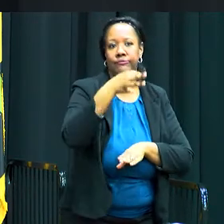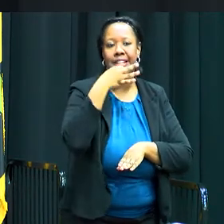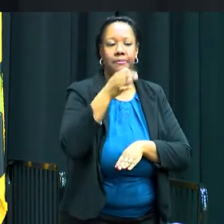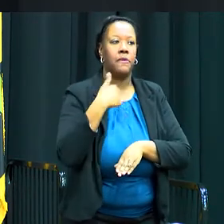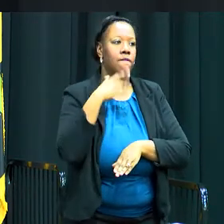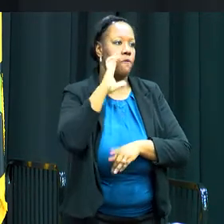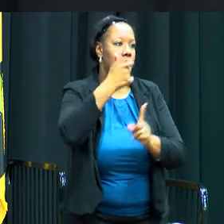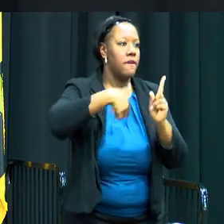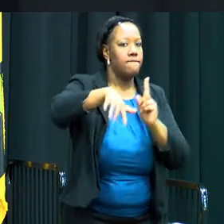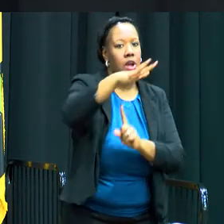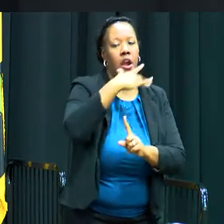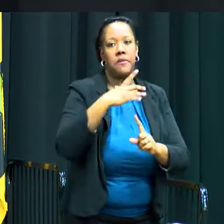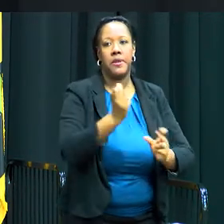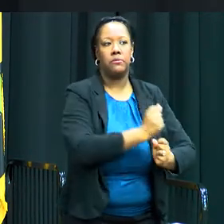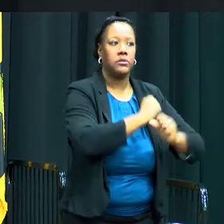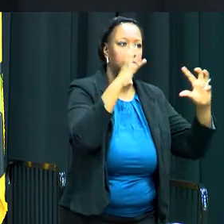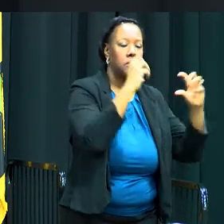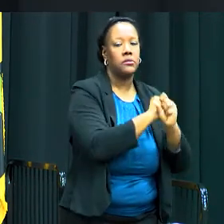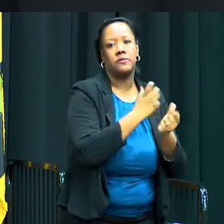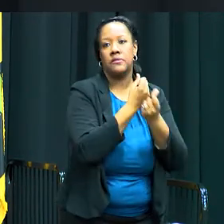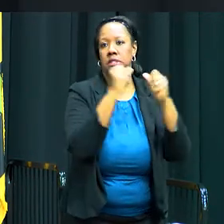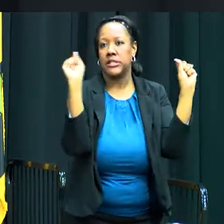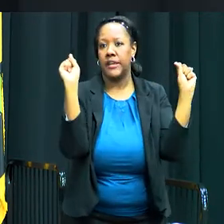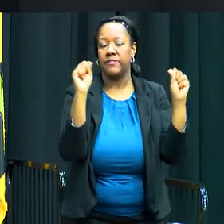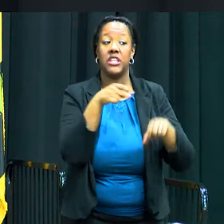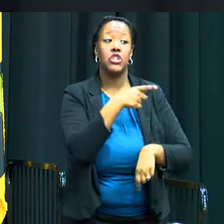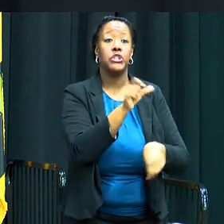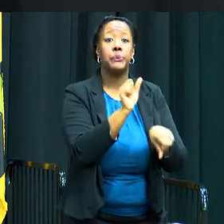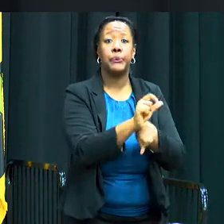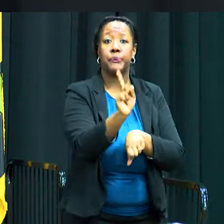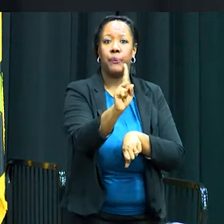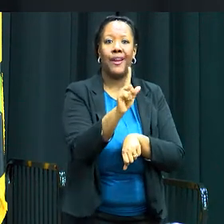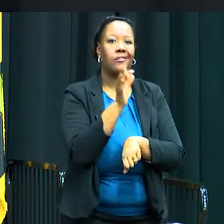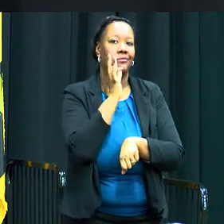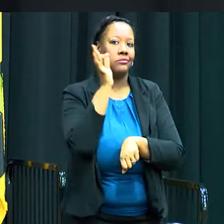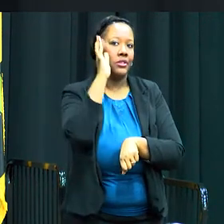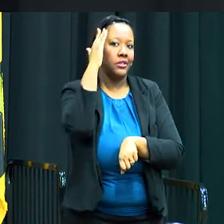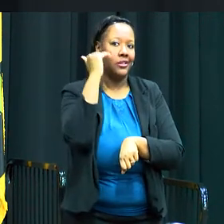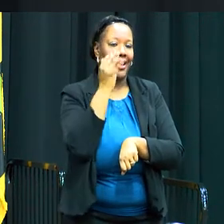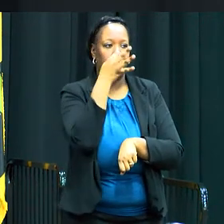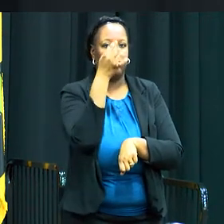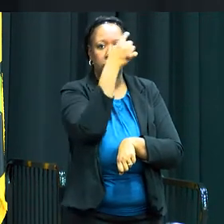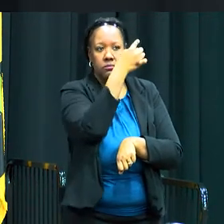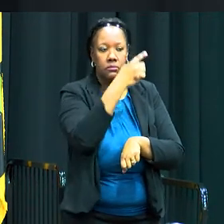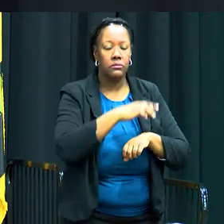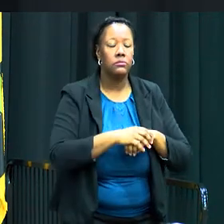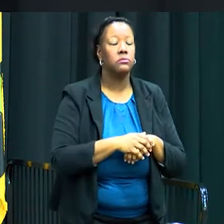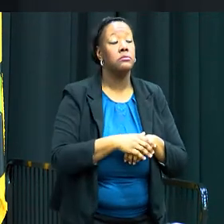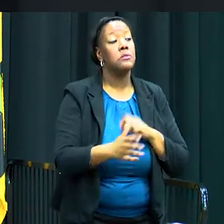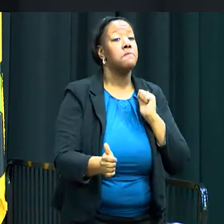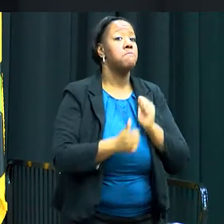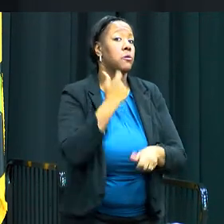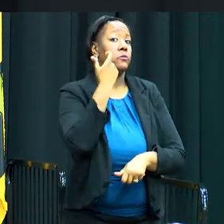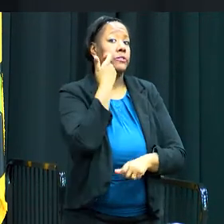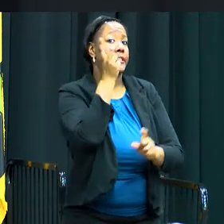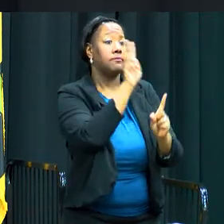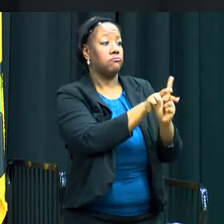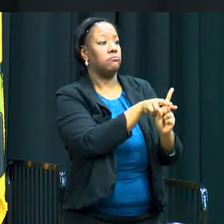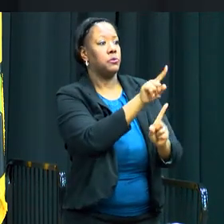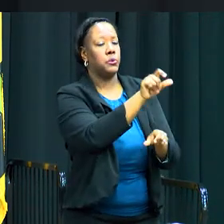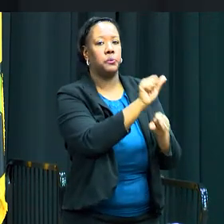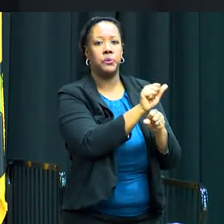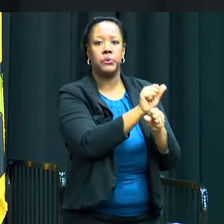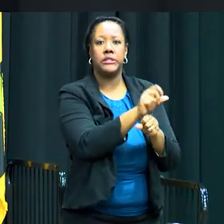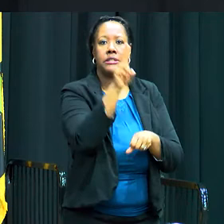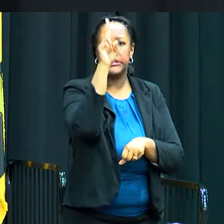explosives and safety fields. She worked over in Indian Head. In her most recent assignment, she served as the Navy's Operational Range